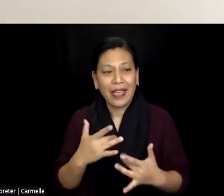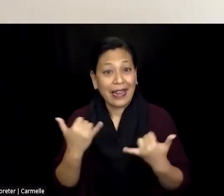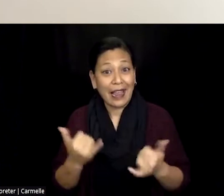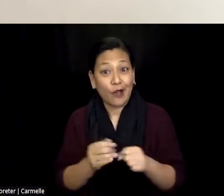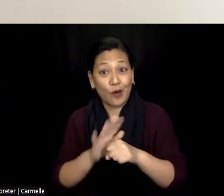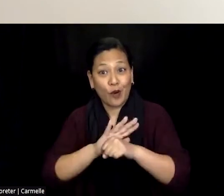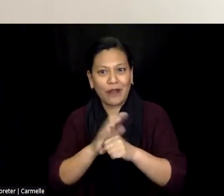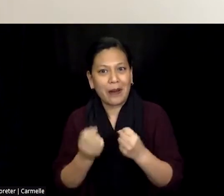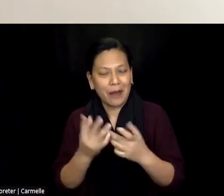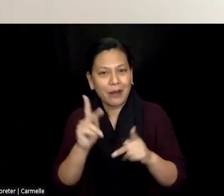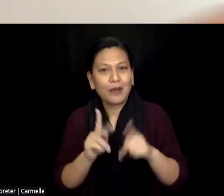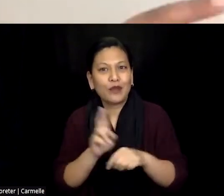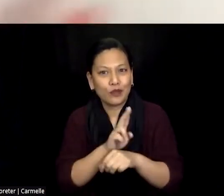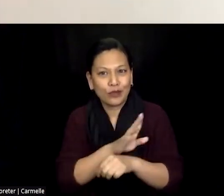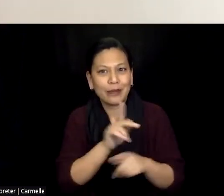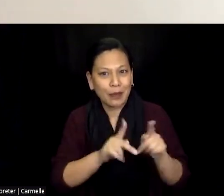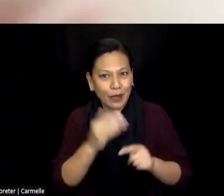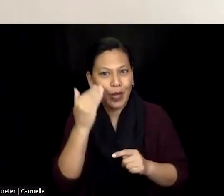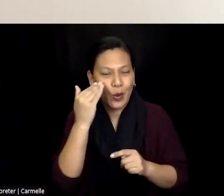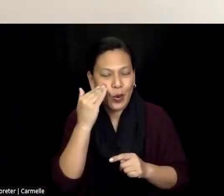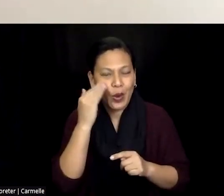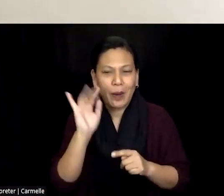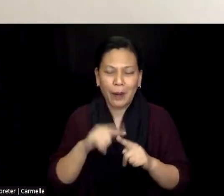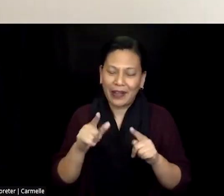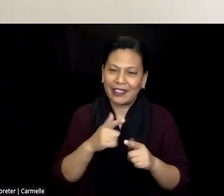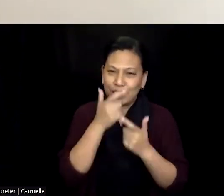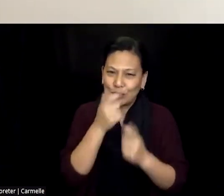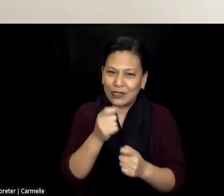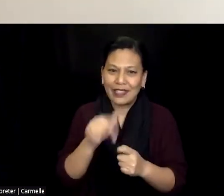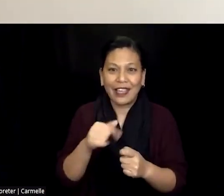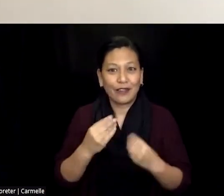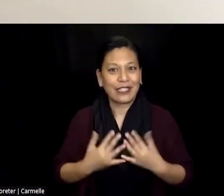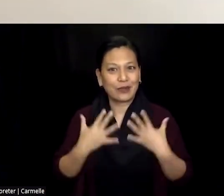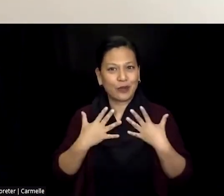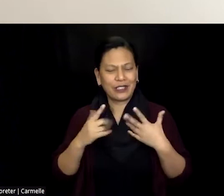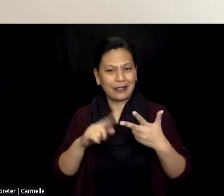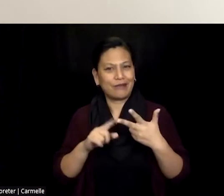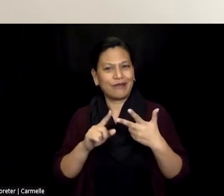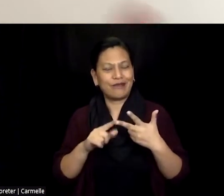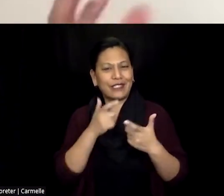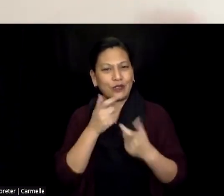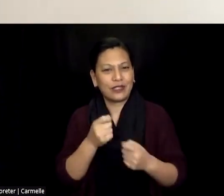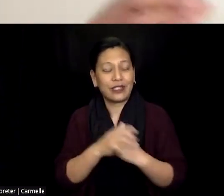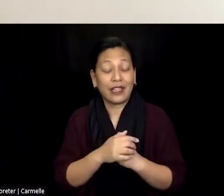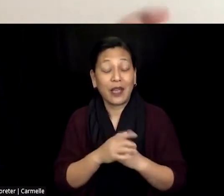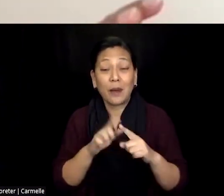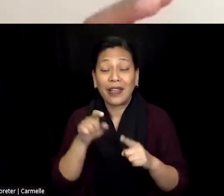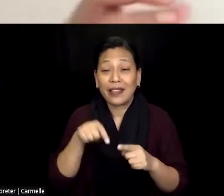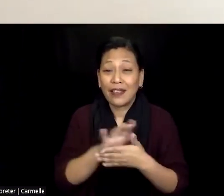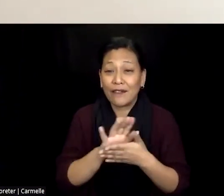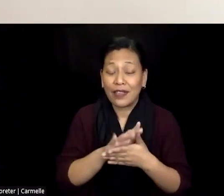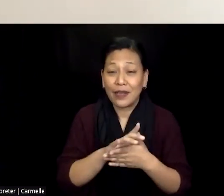with COVID. Yeah. So it's funny that that is actually what had inspired you most. And, you know, in this industry, I find that every